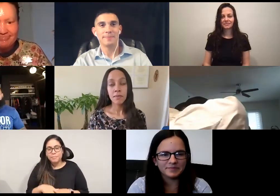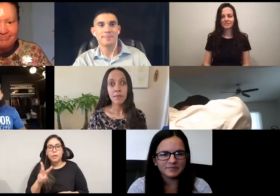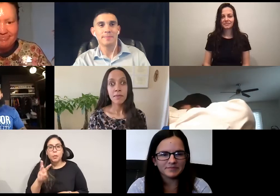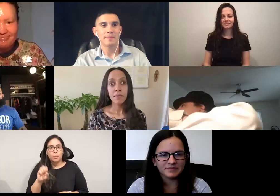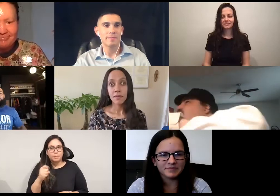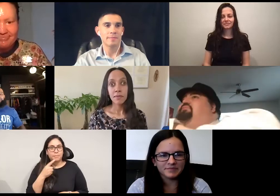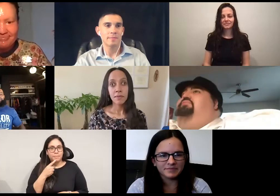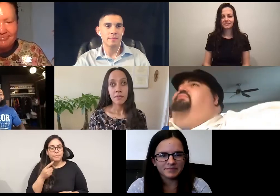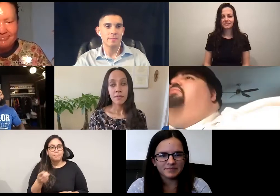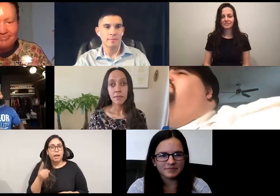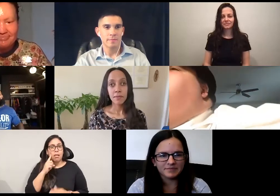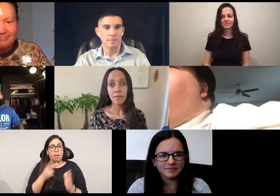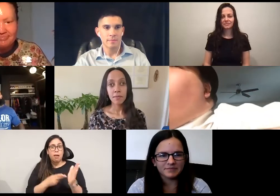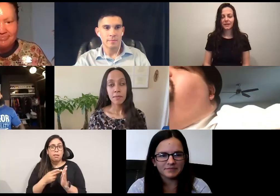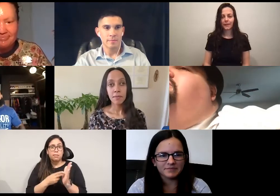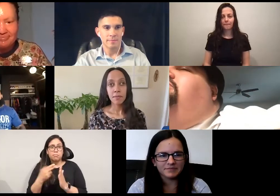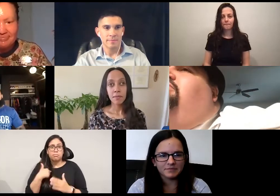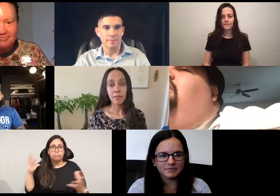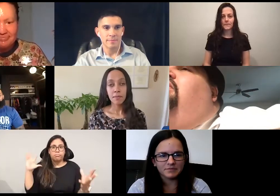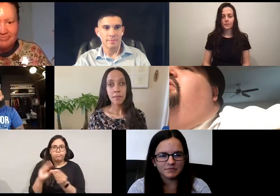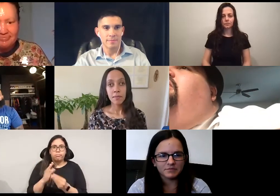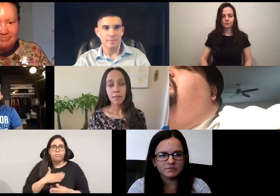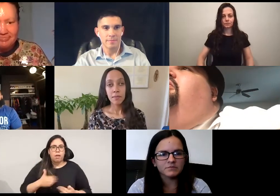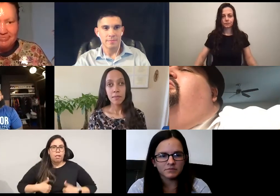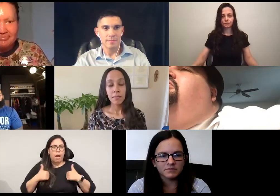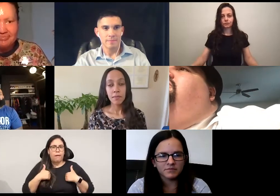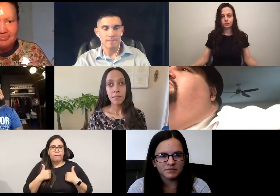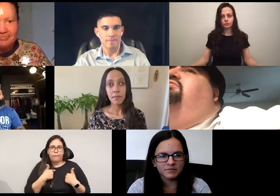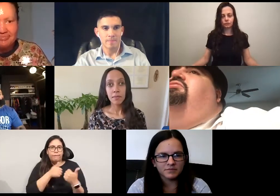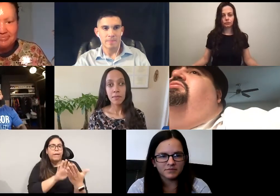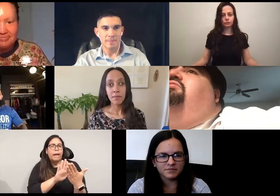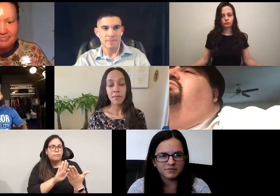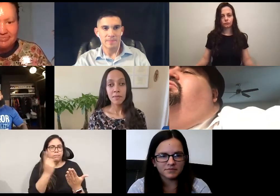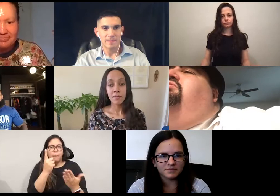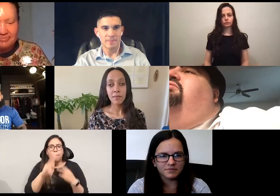Honestly, I think my whole life I've faced some type of ableism. I know that